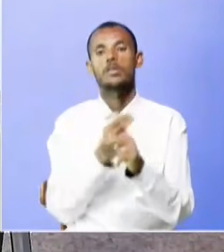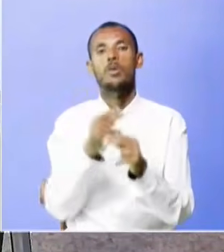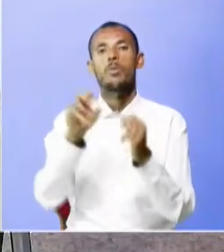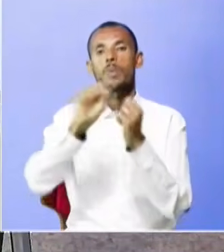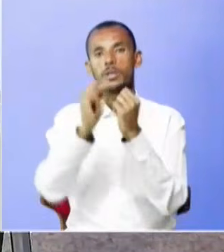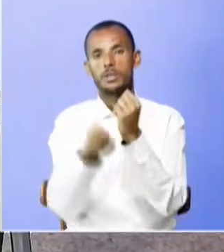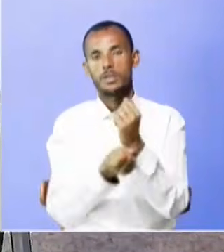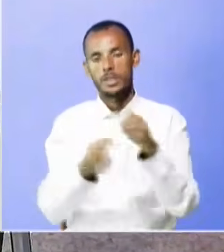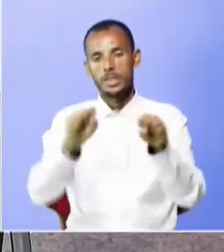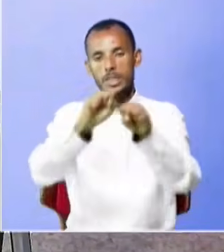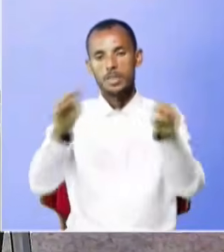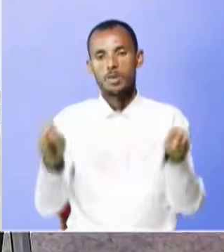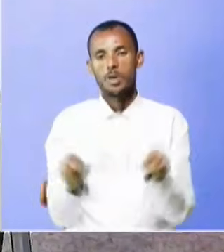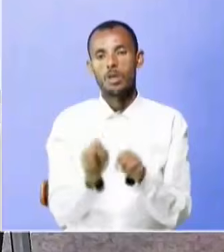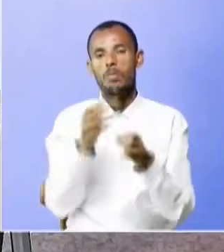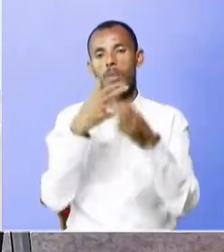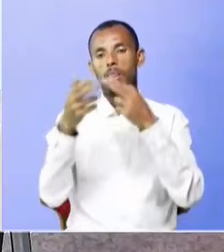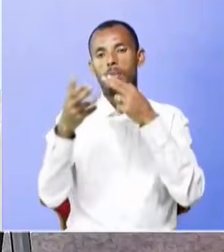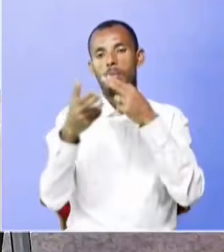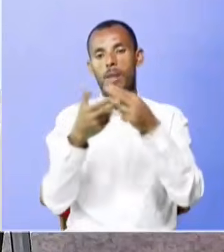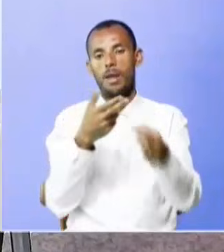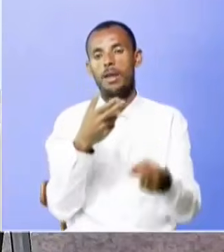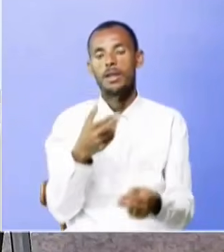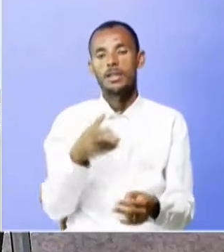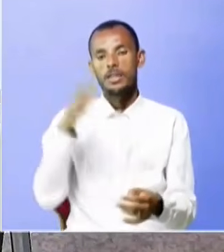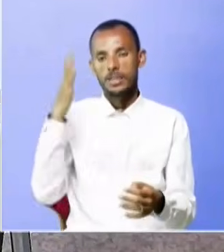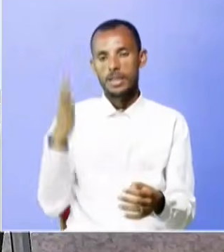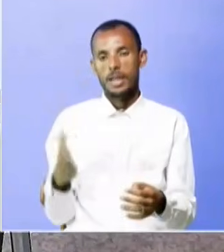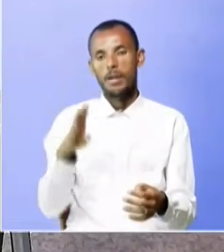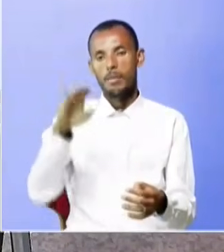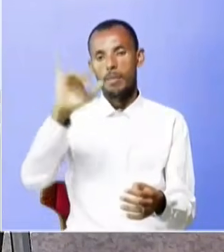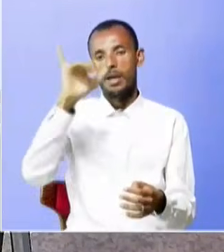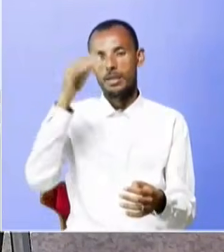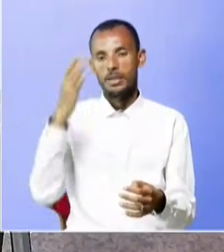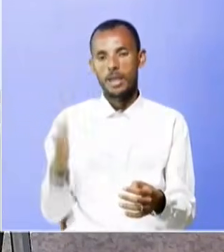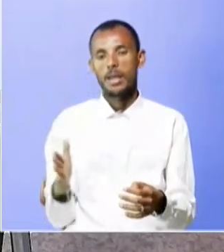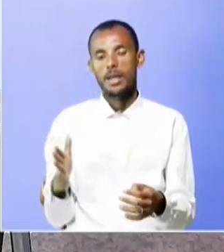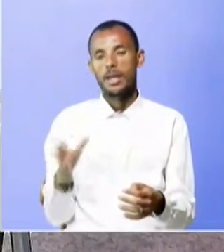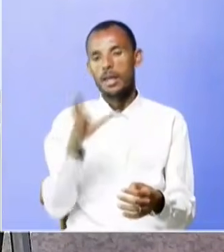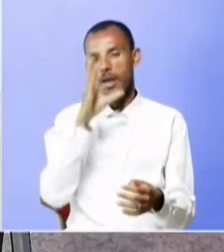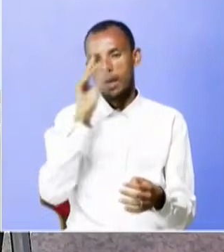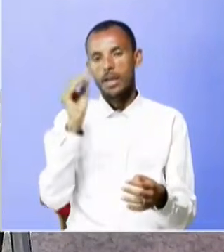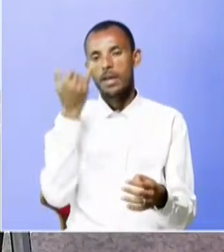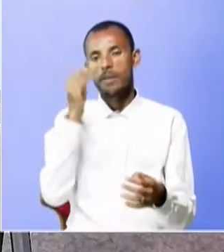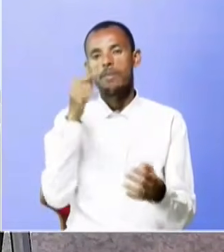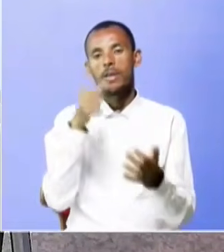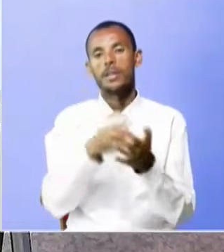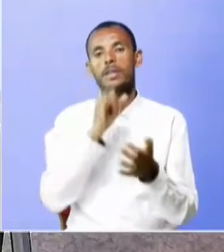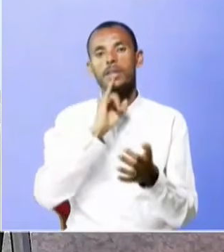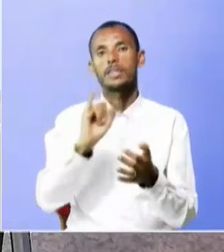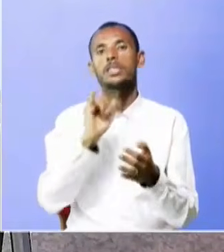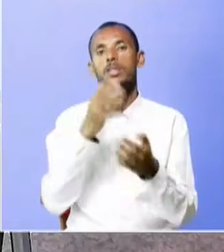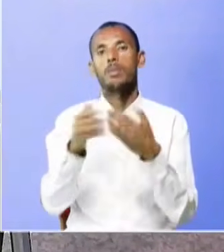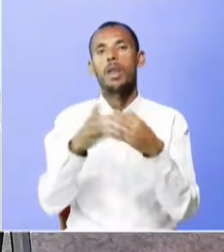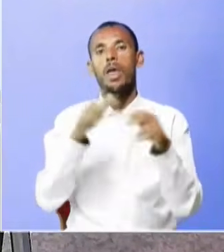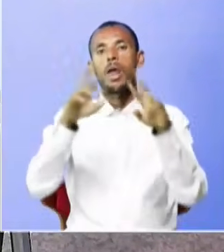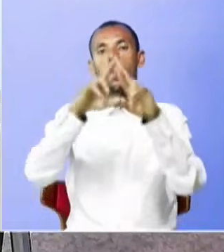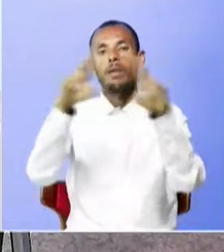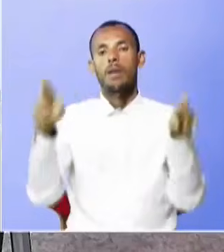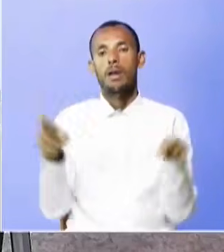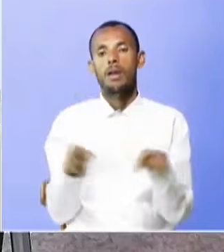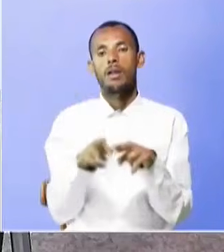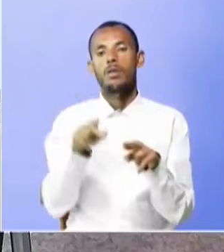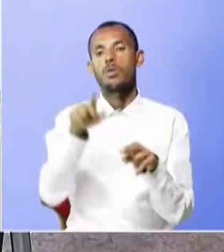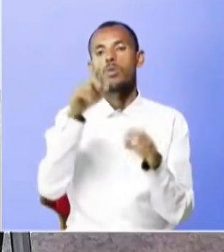is a square, you can multiply the side by side. If it is simply a rectangle, you can